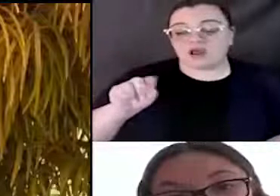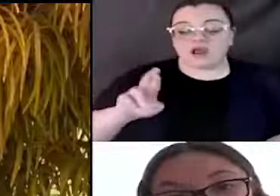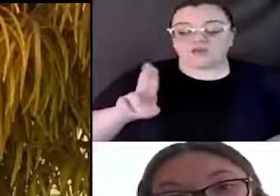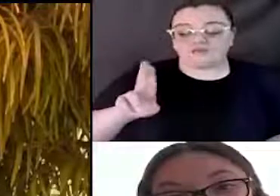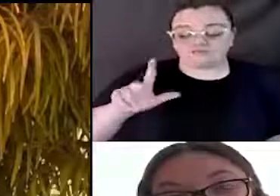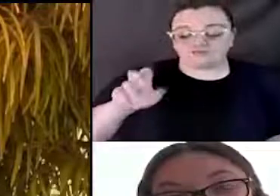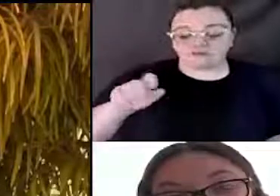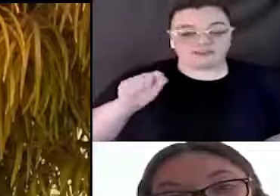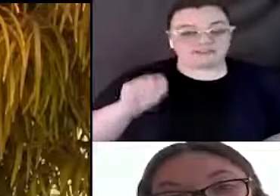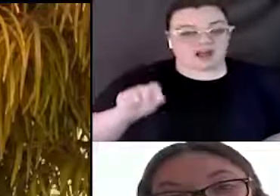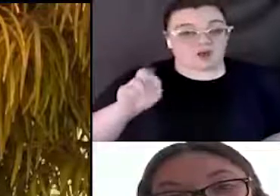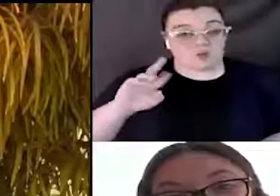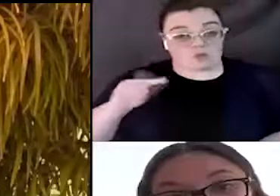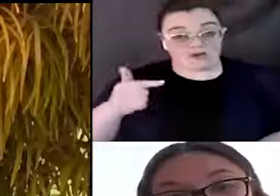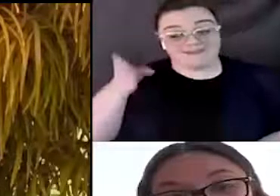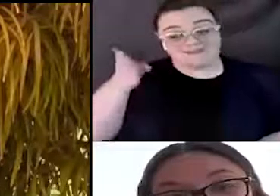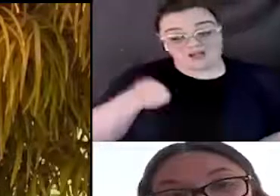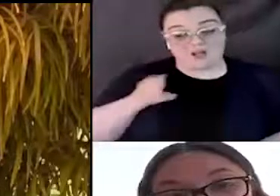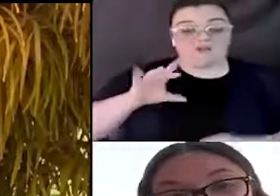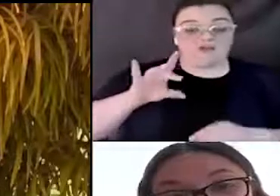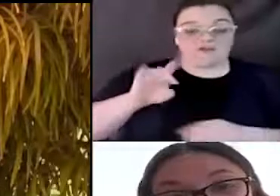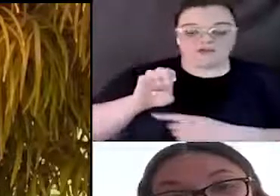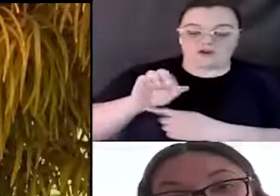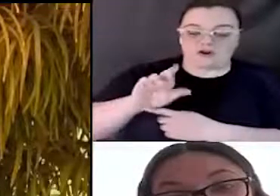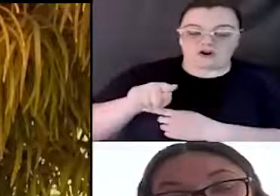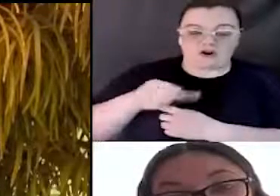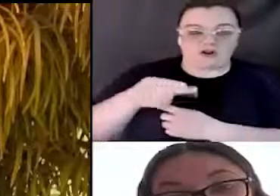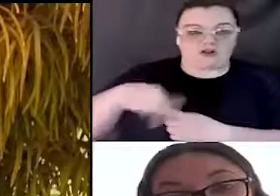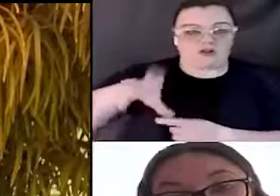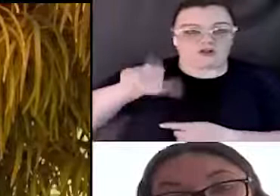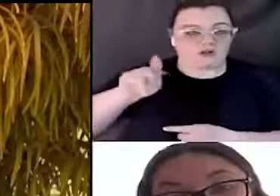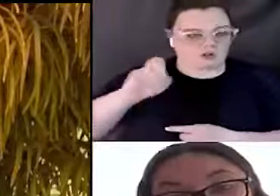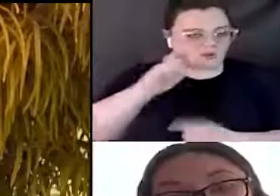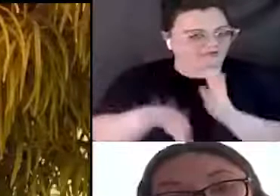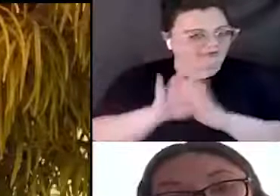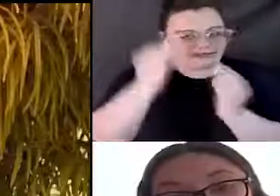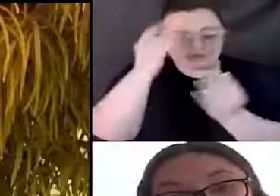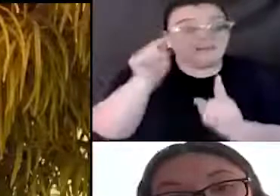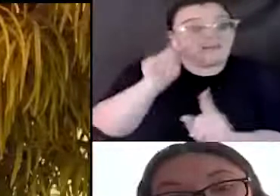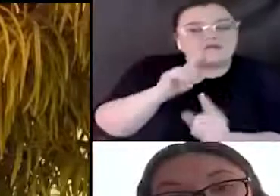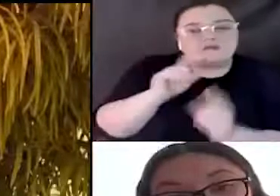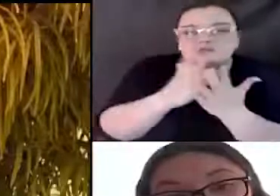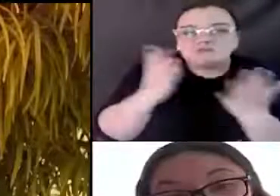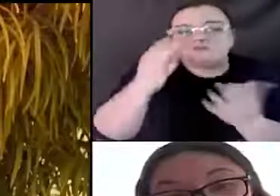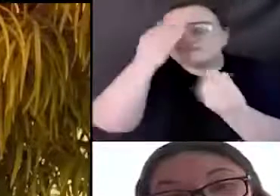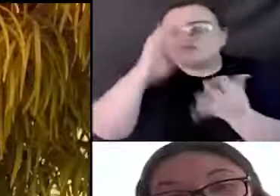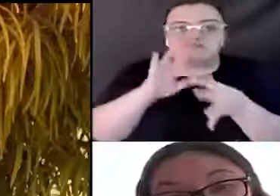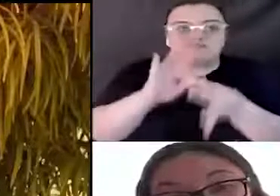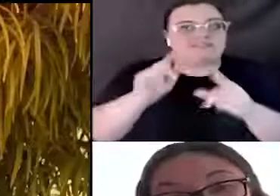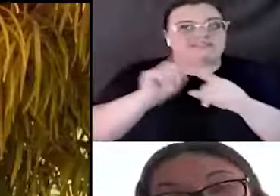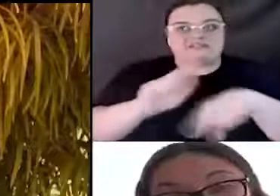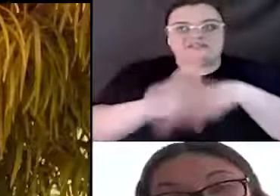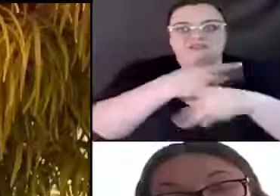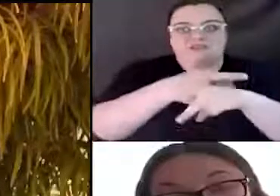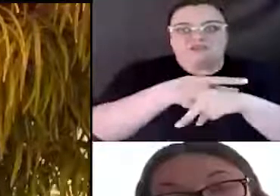rocketrules.org/earthquakes is where you can find they have materials for many different types of situations